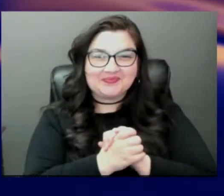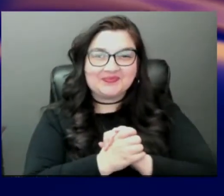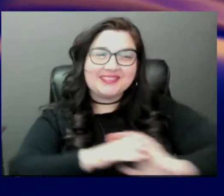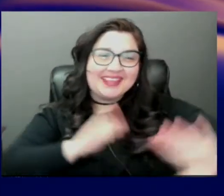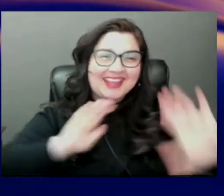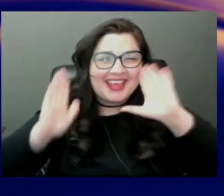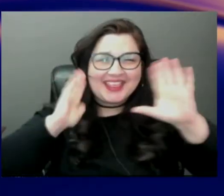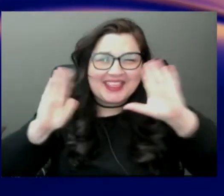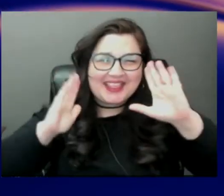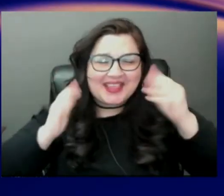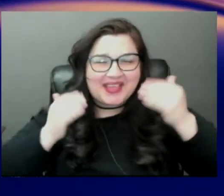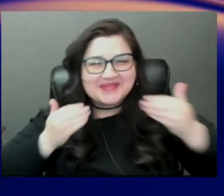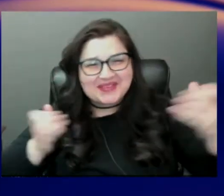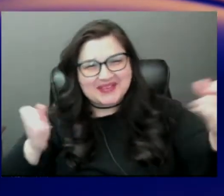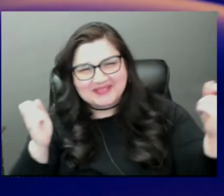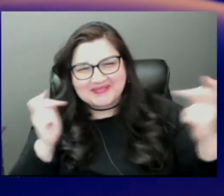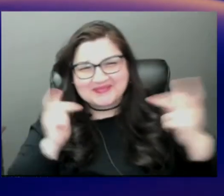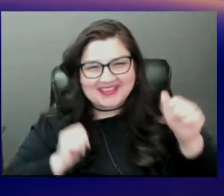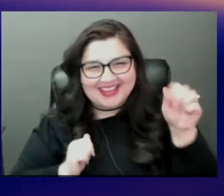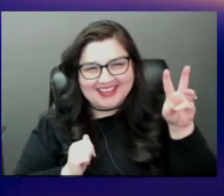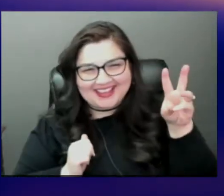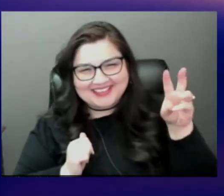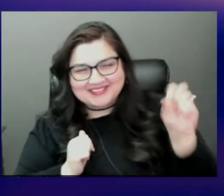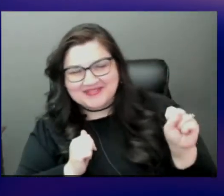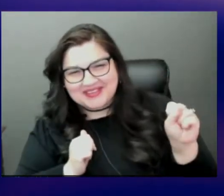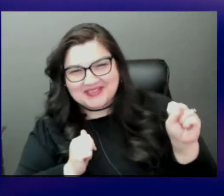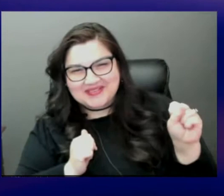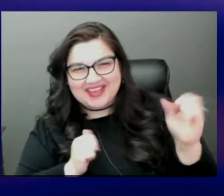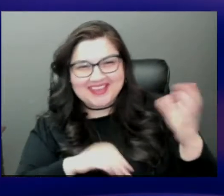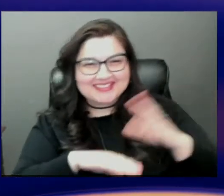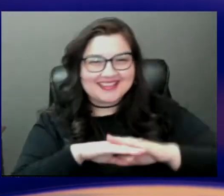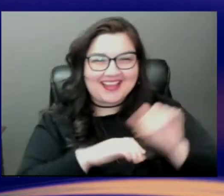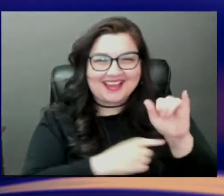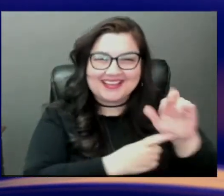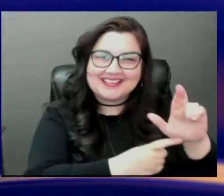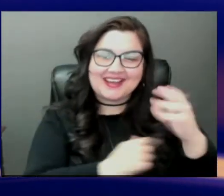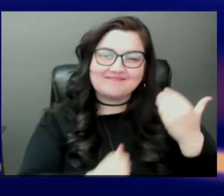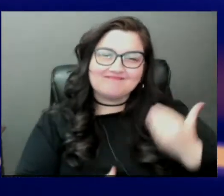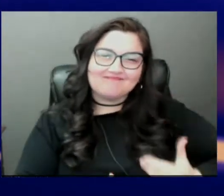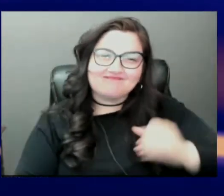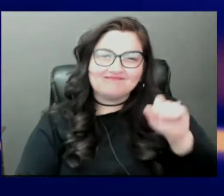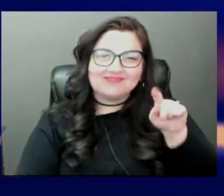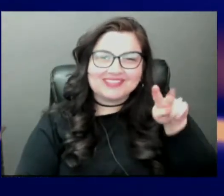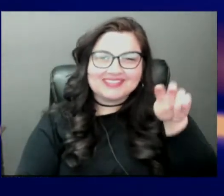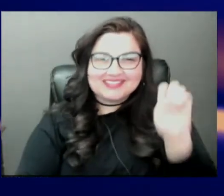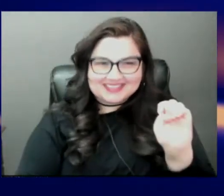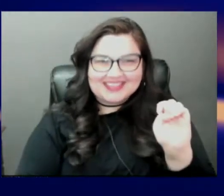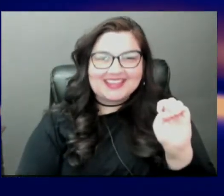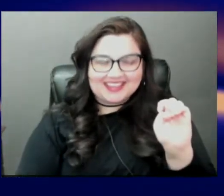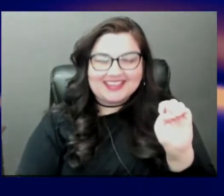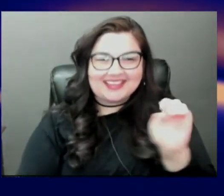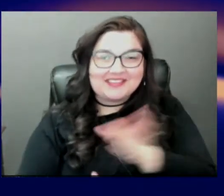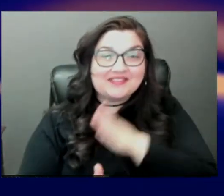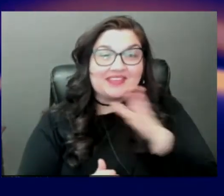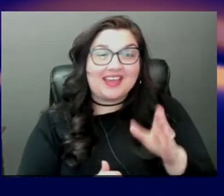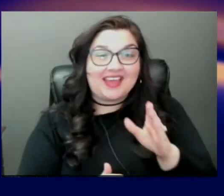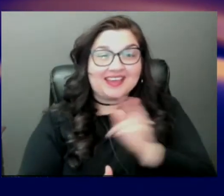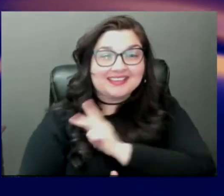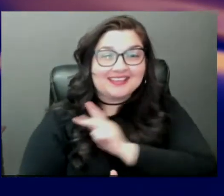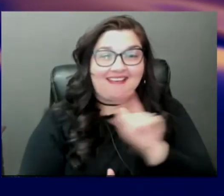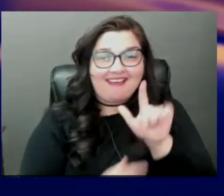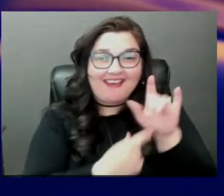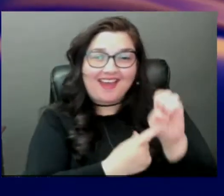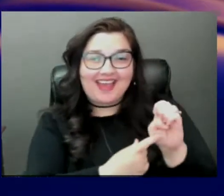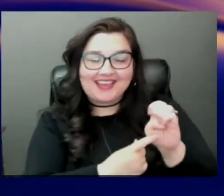welcome back to AWS On Air from the San Francisco Summit. I'm Steve Roberts, developer advocate for .NET and PowerShell. I'm joined by my co-host Kyle. Hey everybody,